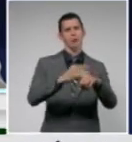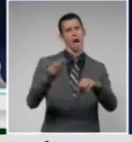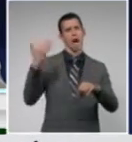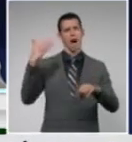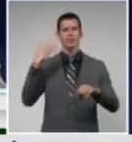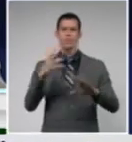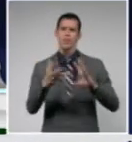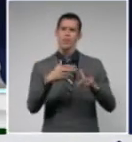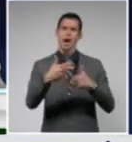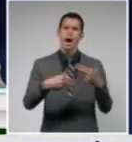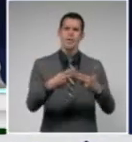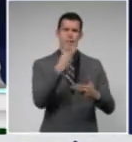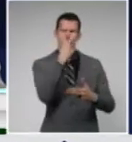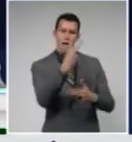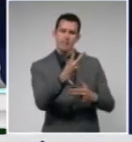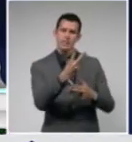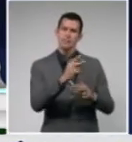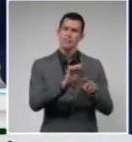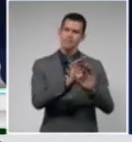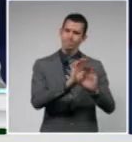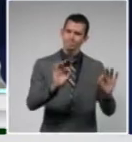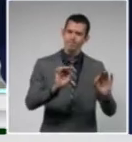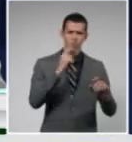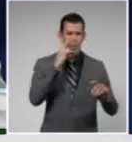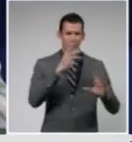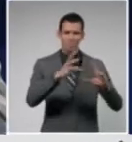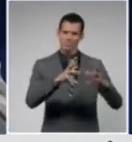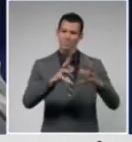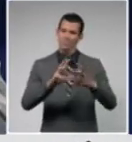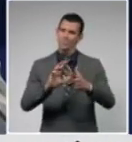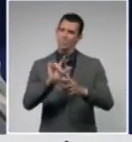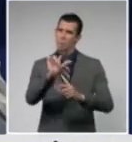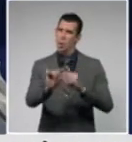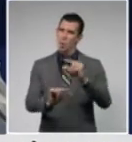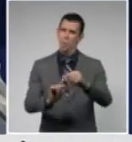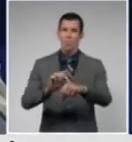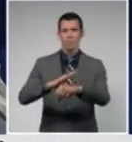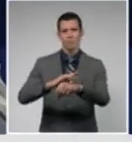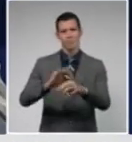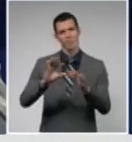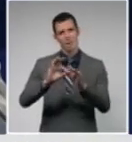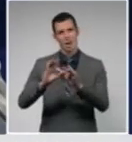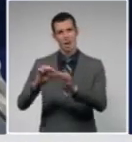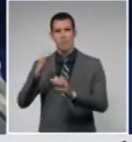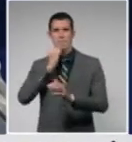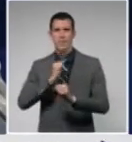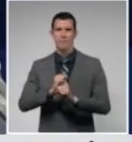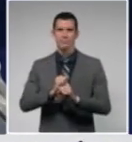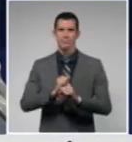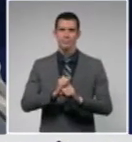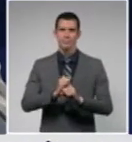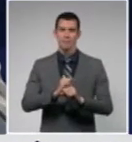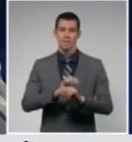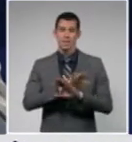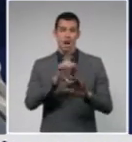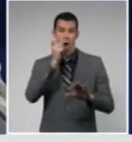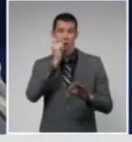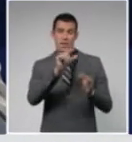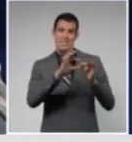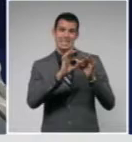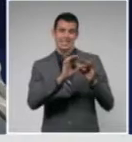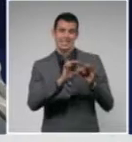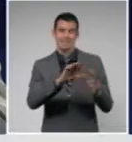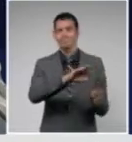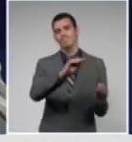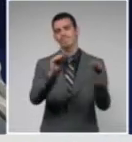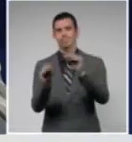and following some complications, he was transferred to the intensive care unit in Camagüey's military hospital on